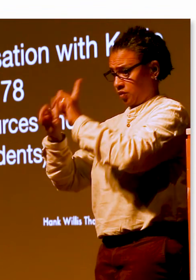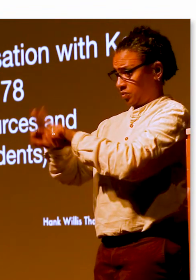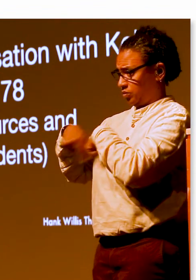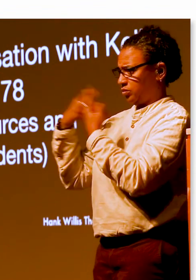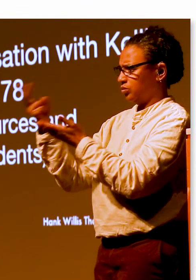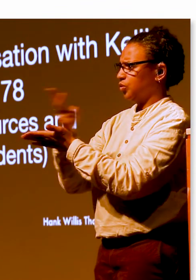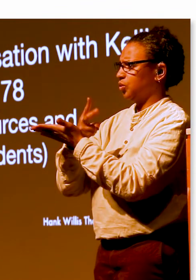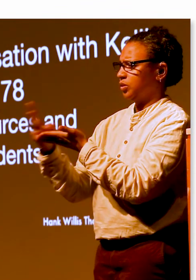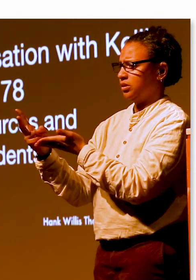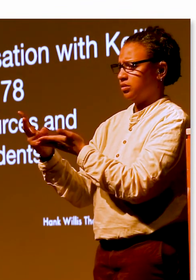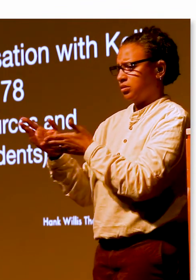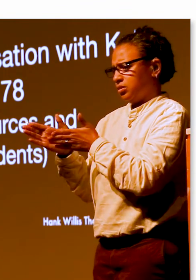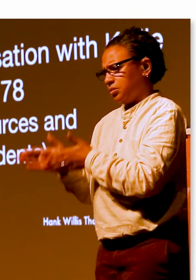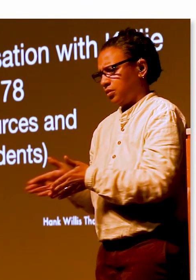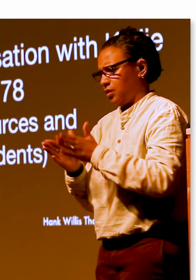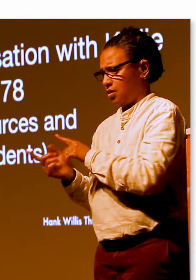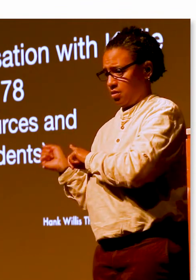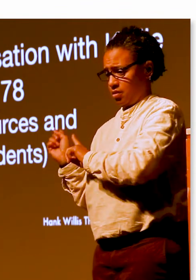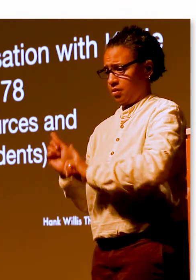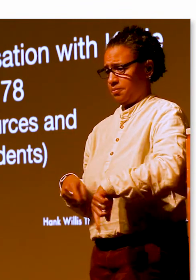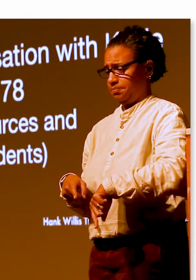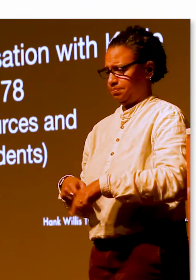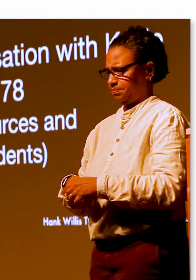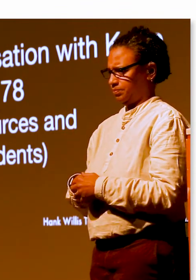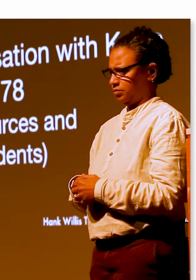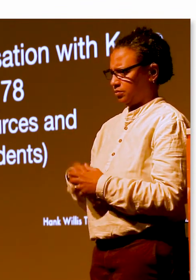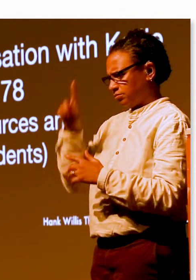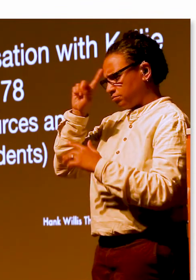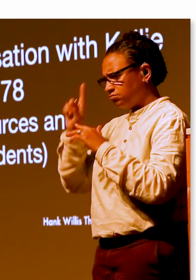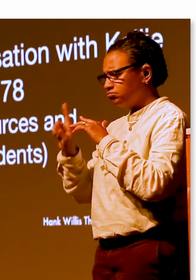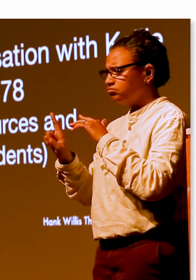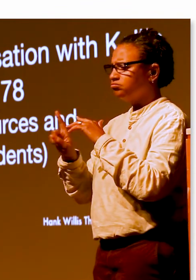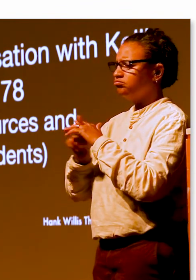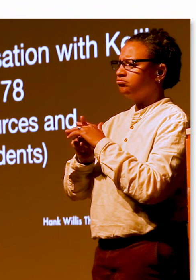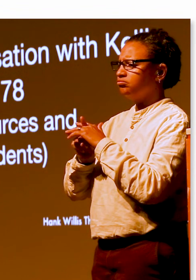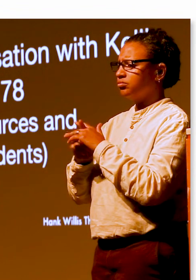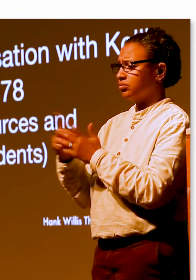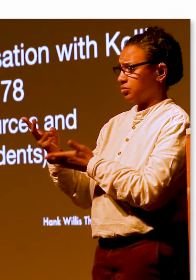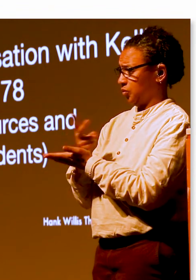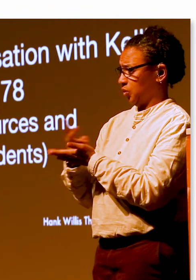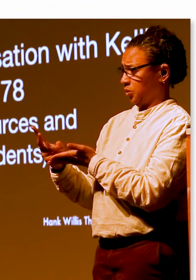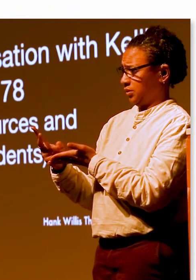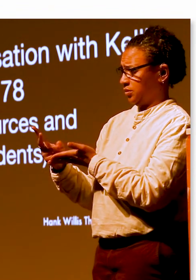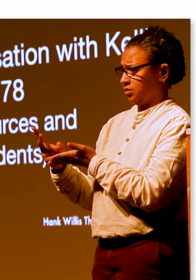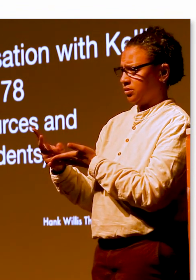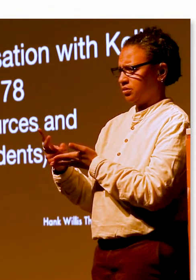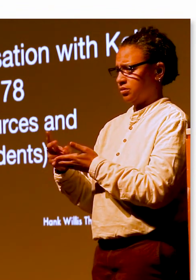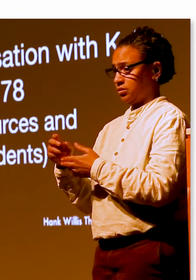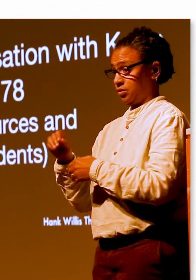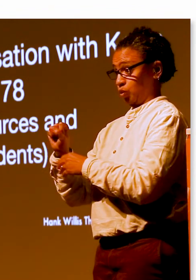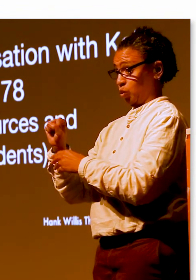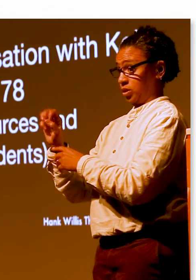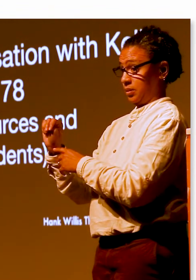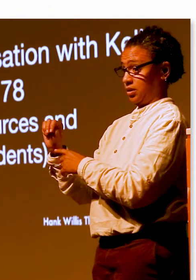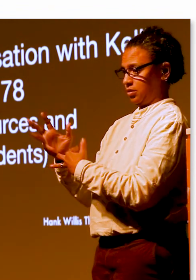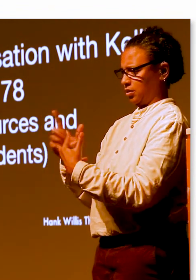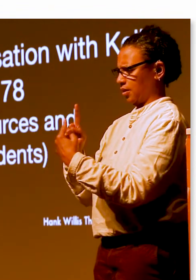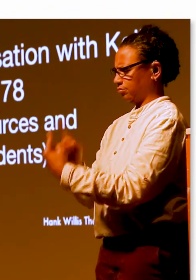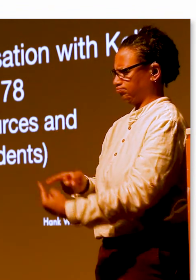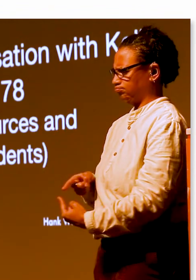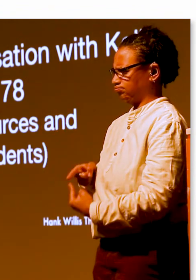agree, anyone who's using social media, it's been a very difficult 2 weeks. You open up Instagram and oftentimes